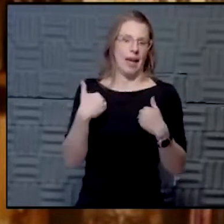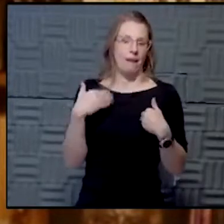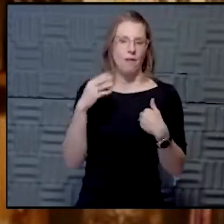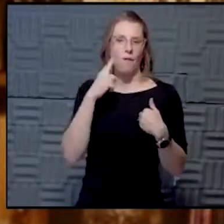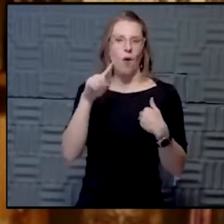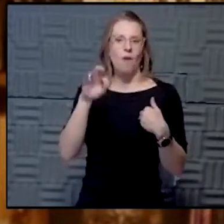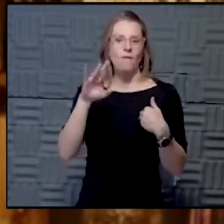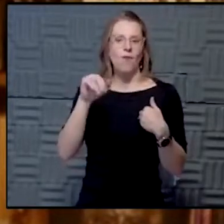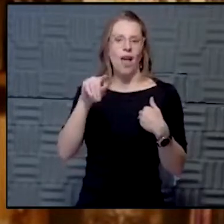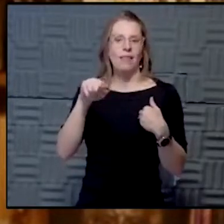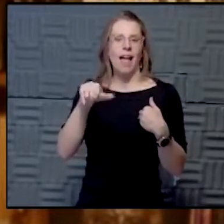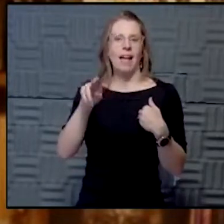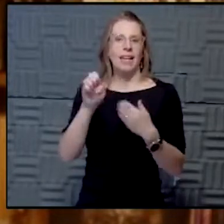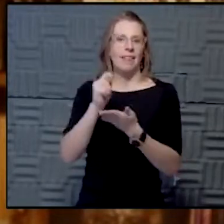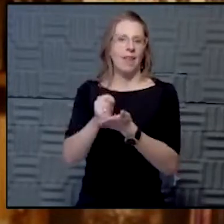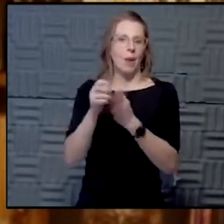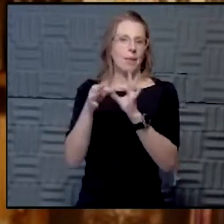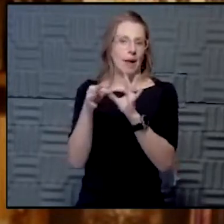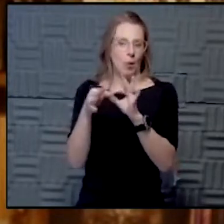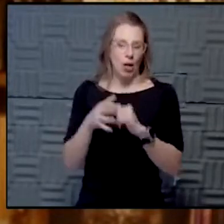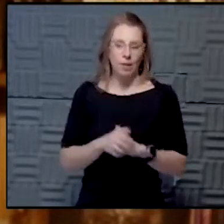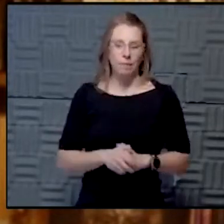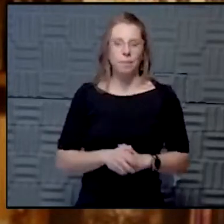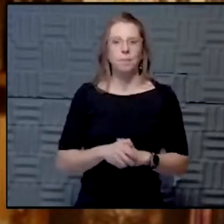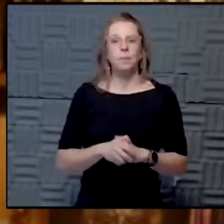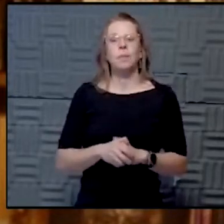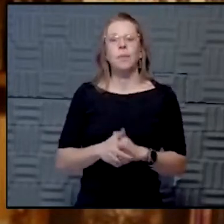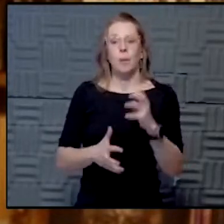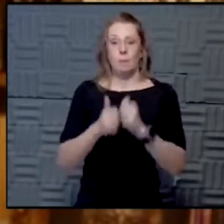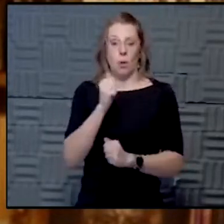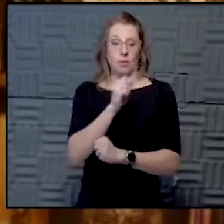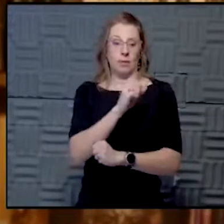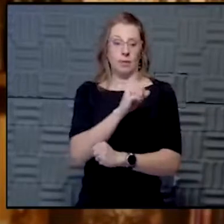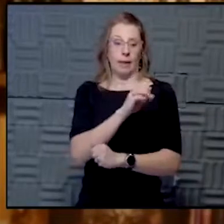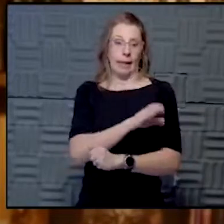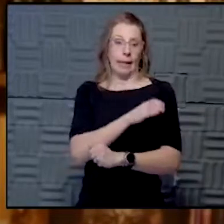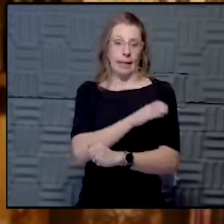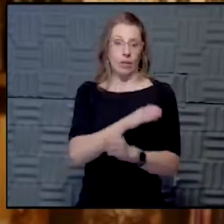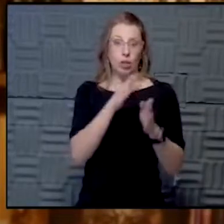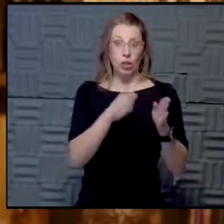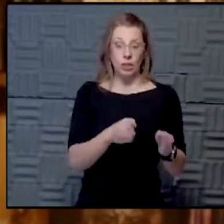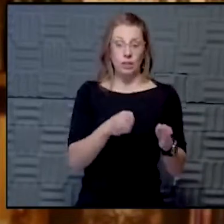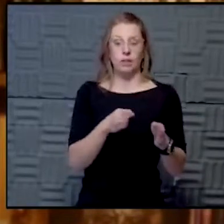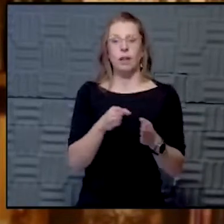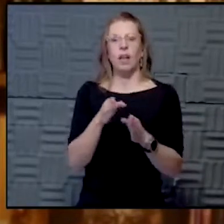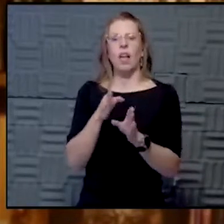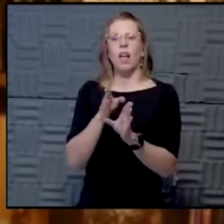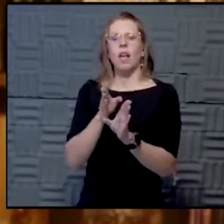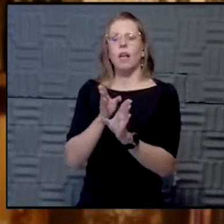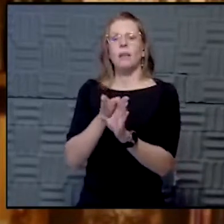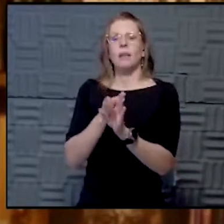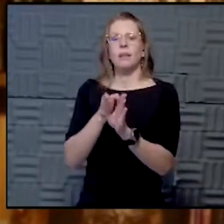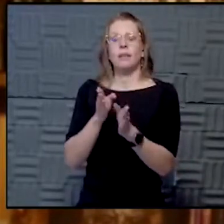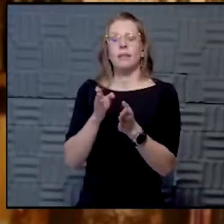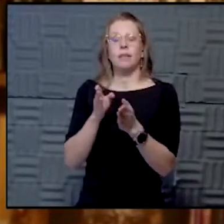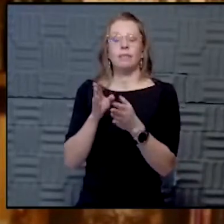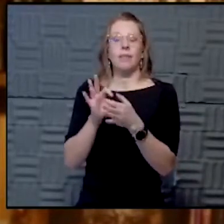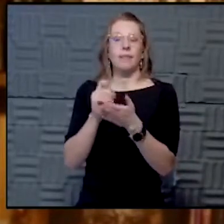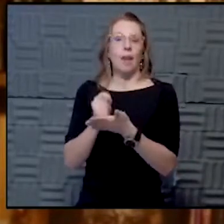Therapy Network. And most clinicians or most psychotherapists are no strangers to personal hardship.